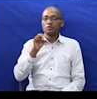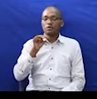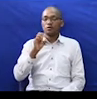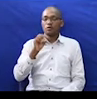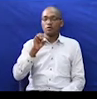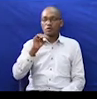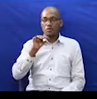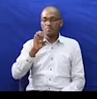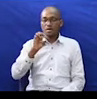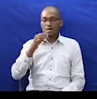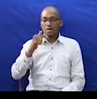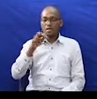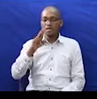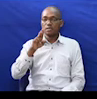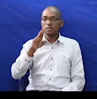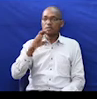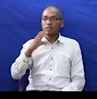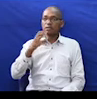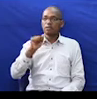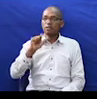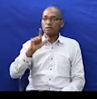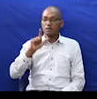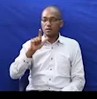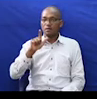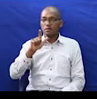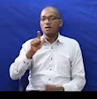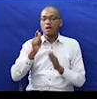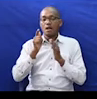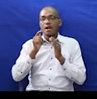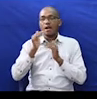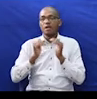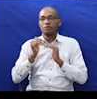the ratios can be defined in